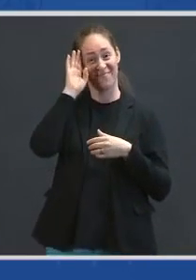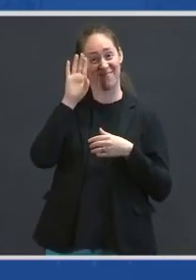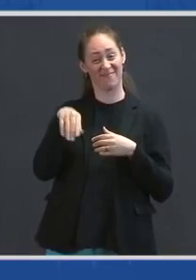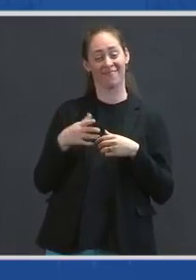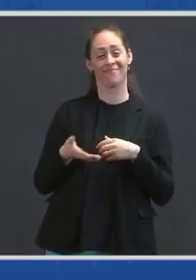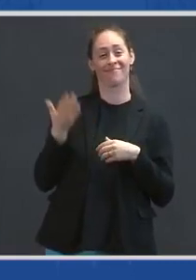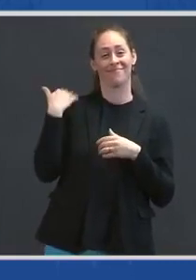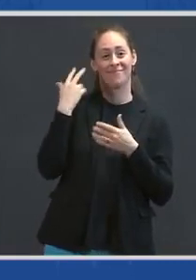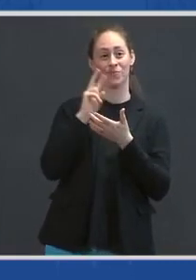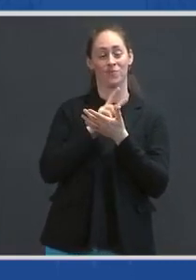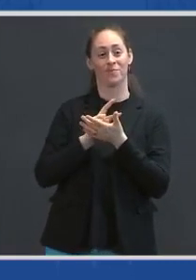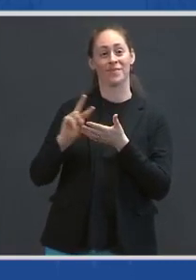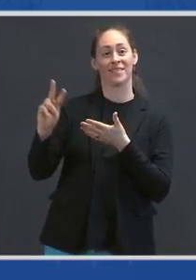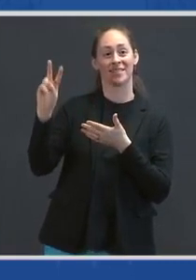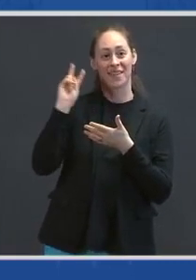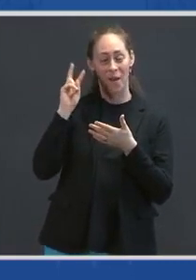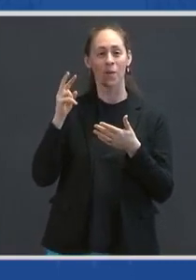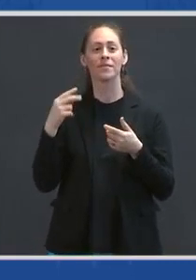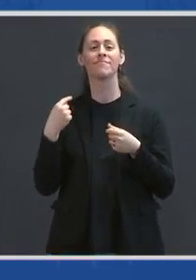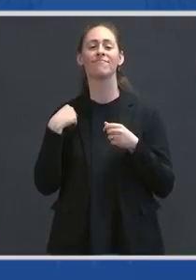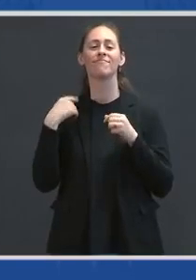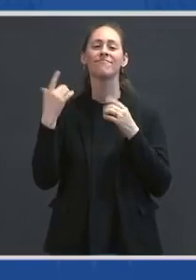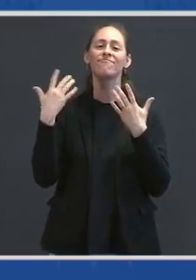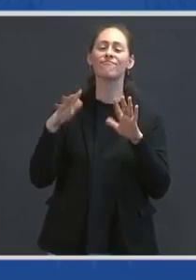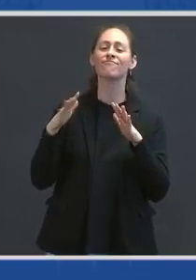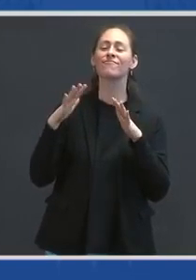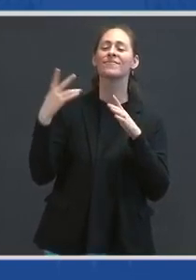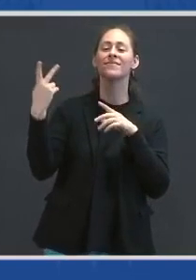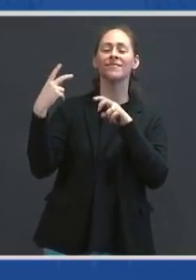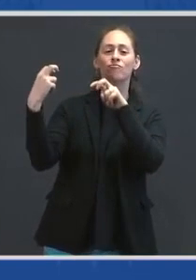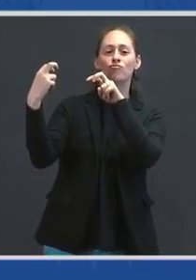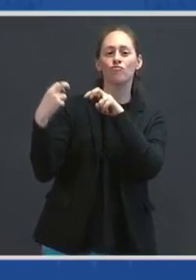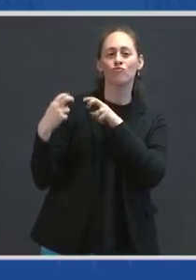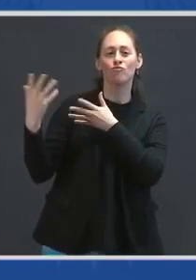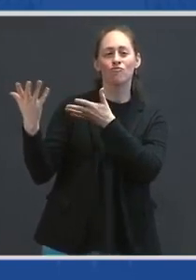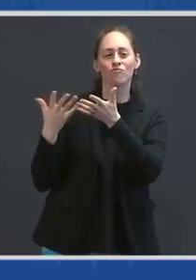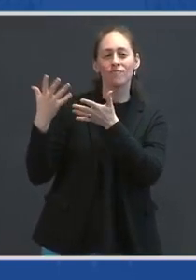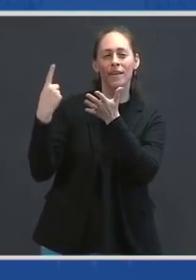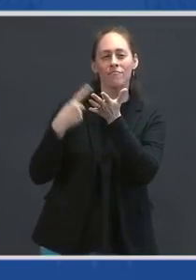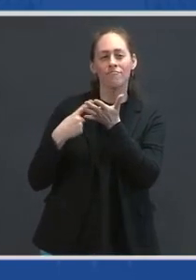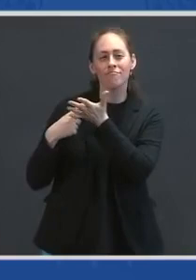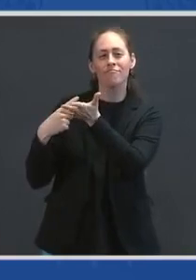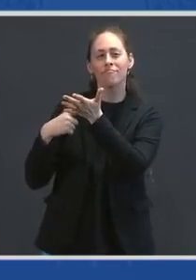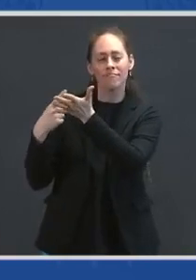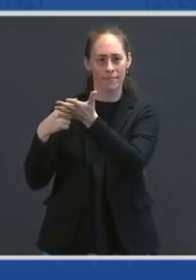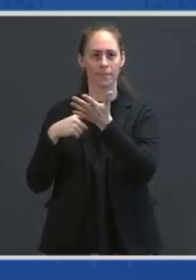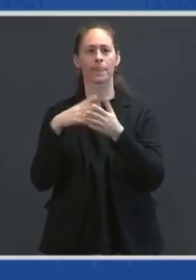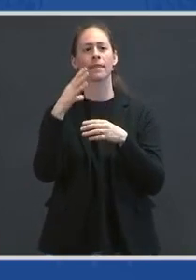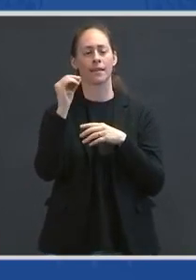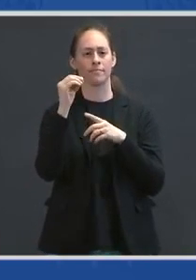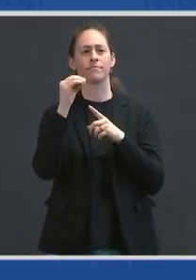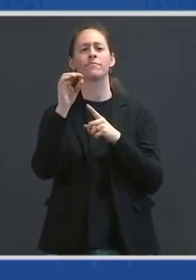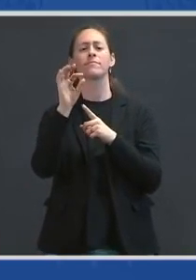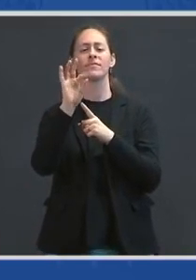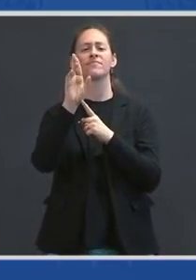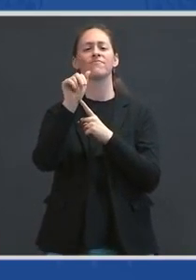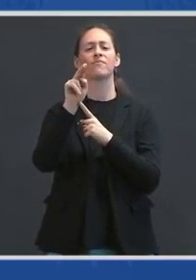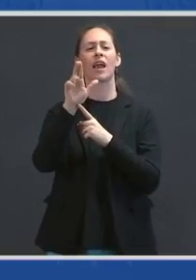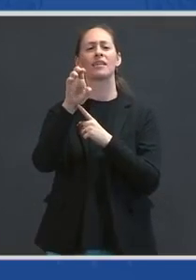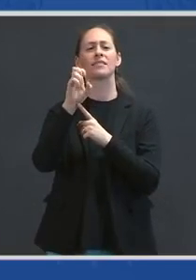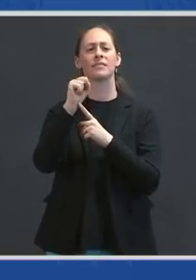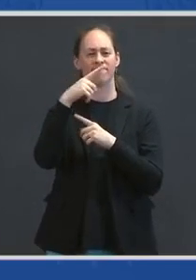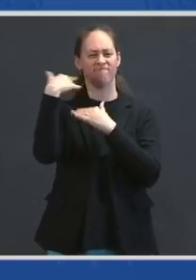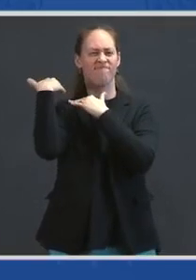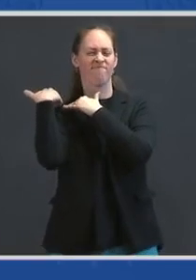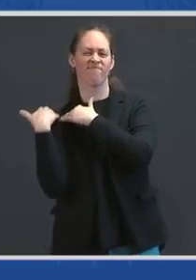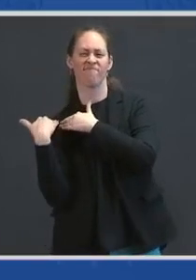I spent some time with you and Dr. Francis Collins, the director of the National Institute of Health at NIH.